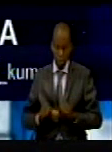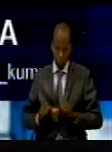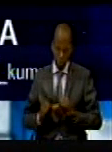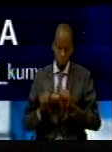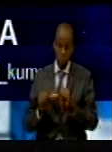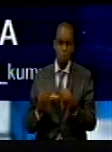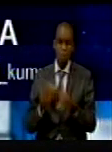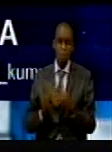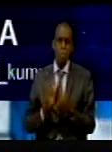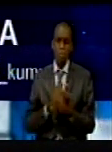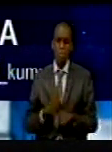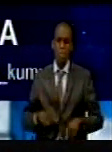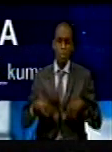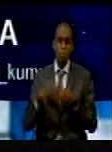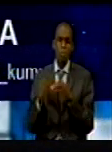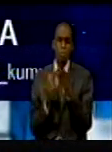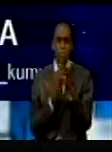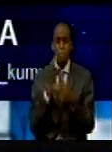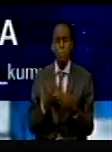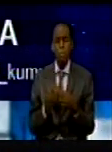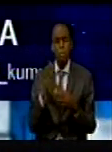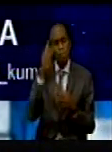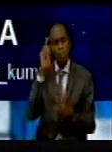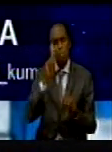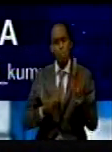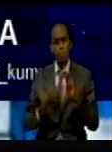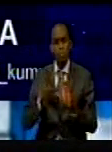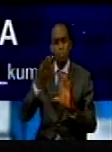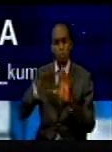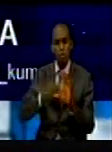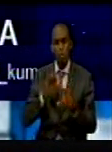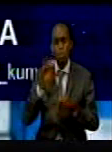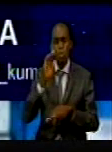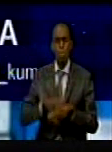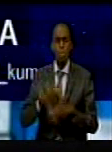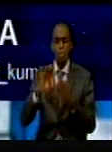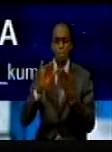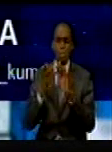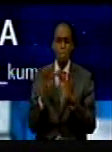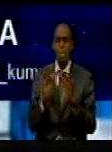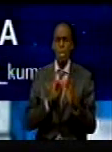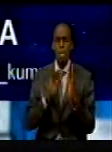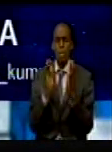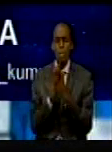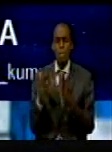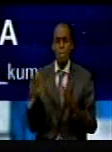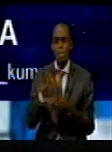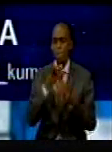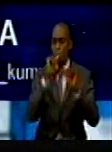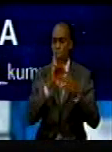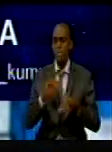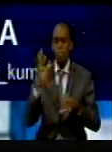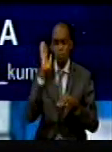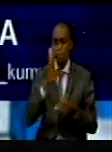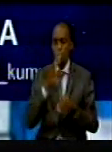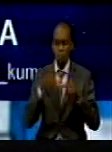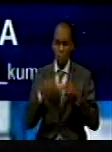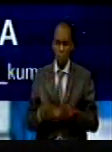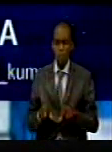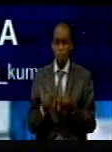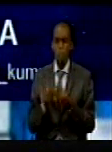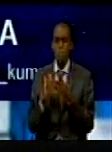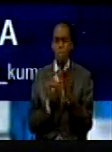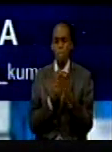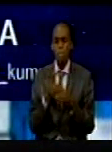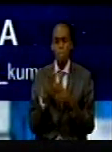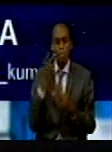Jesus' name. And all who have connected online and in various other places, we pray their blessing will be permanent in Jesus' name. See